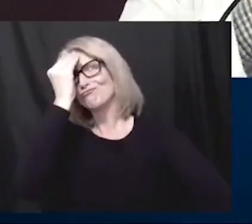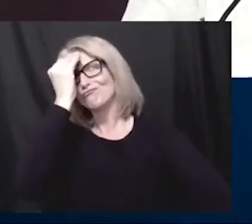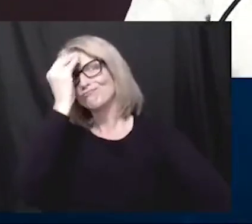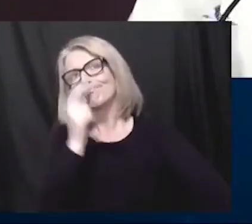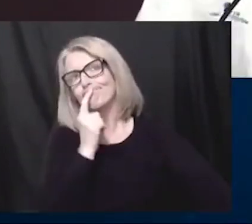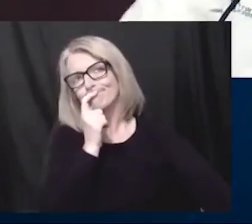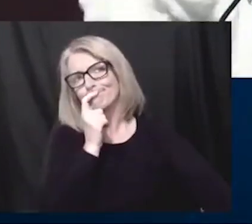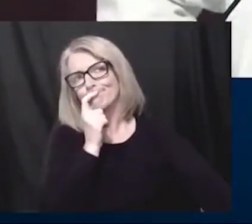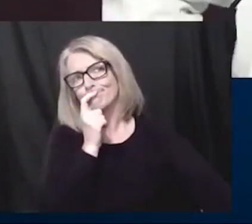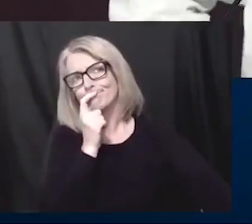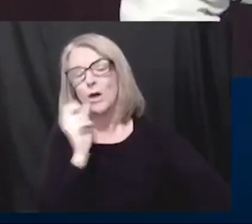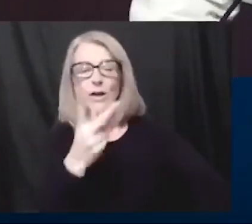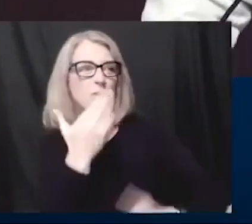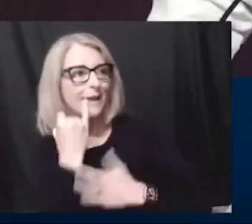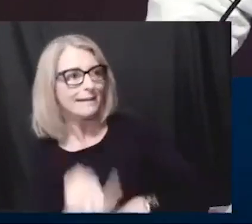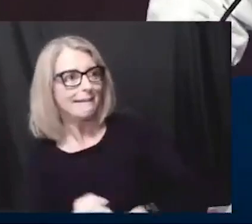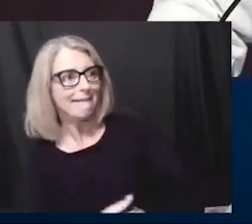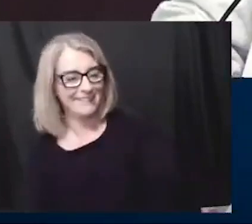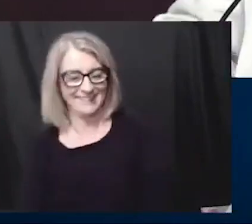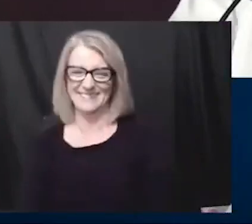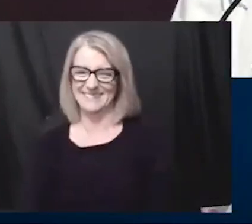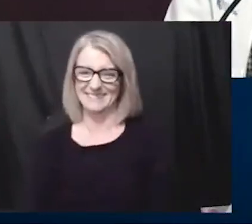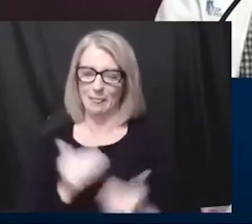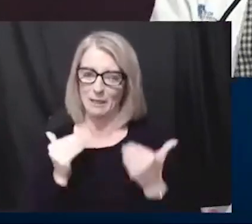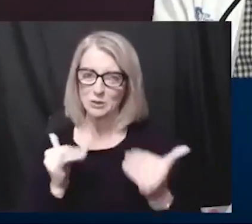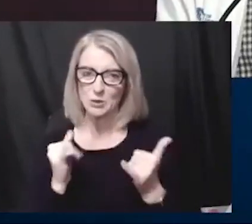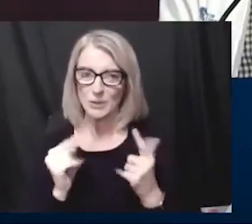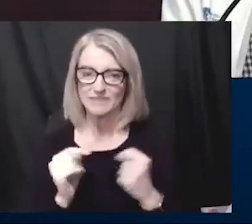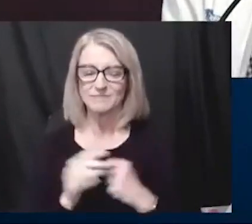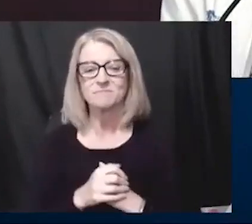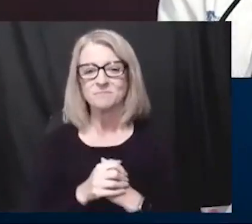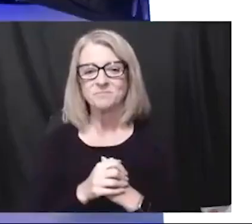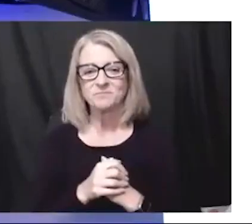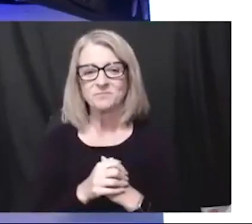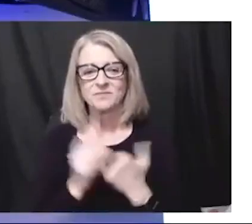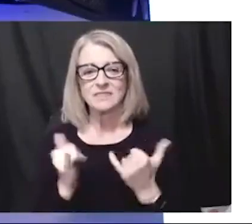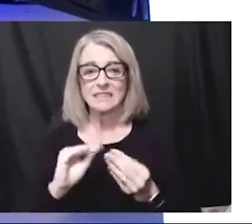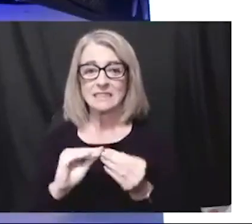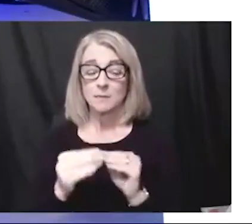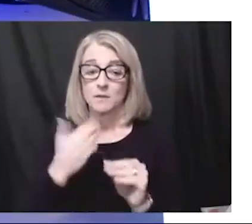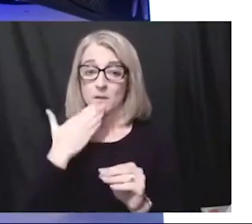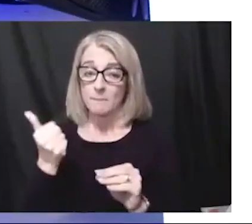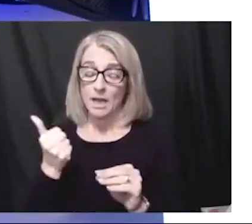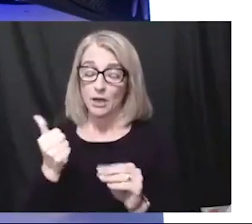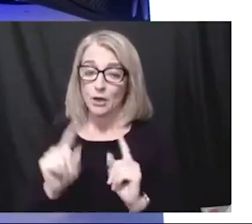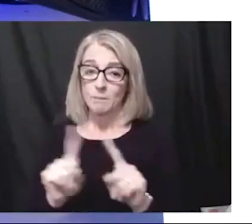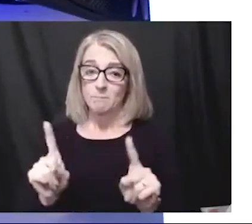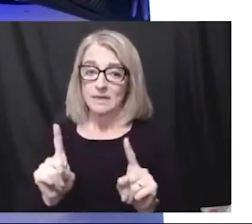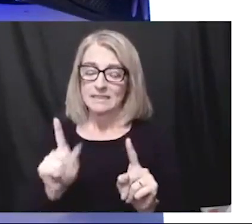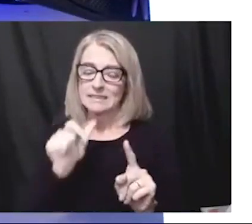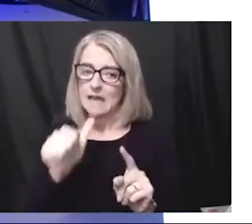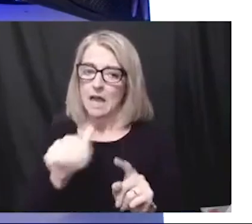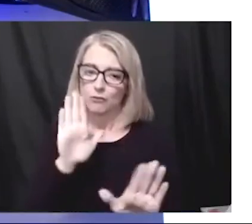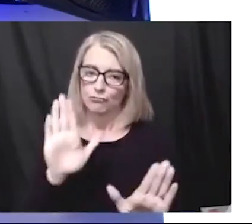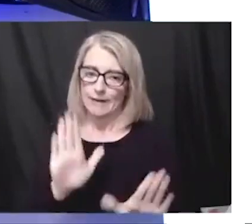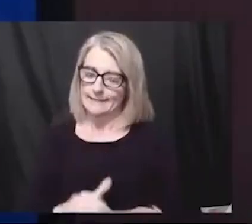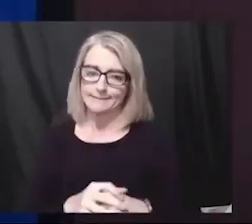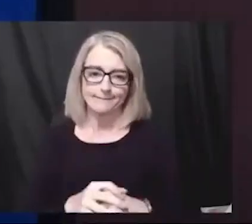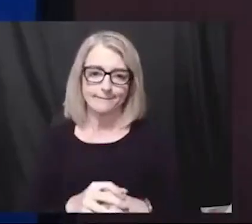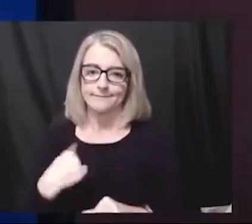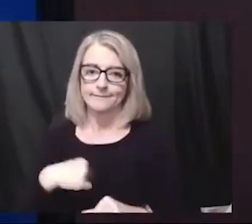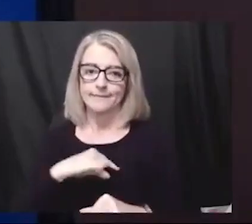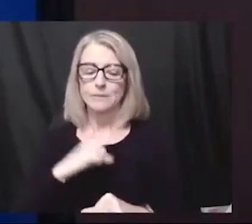upward incline. And I think what we have said, Steve, is that it's not necessarily a number of cases, because we know, number one, people may not get tested if